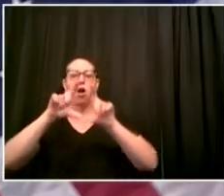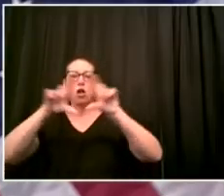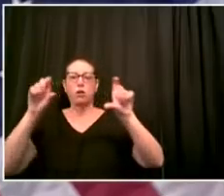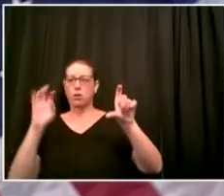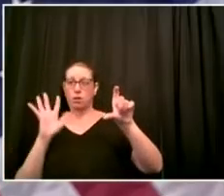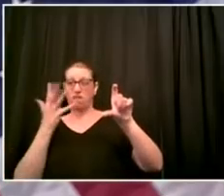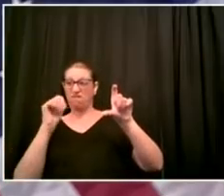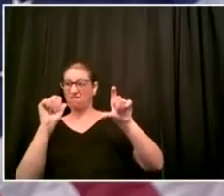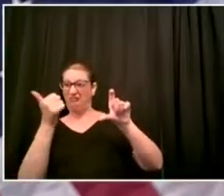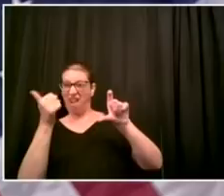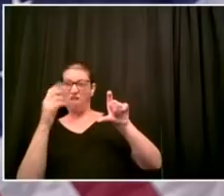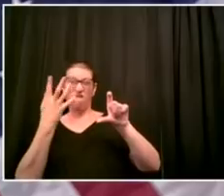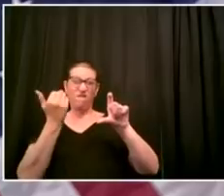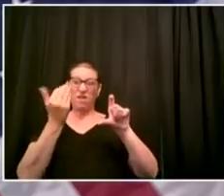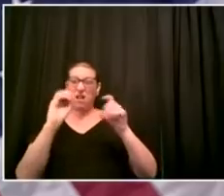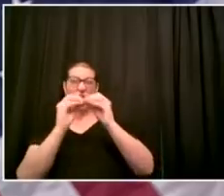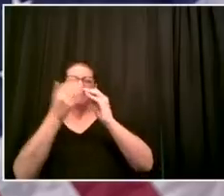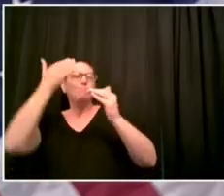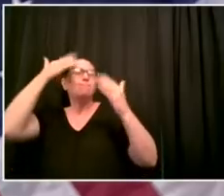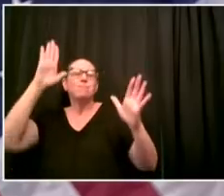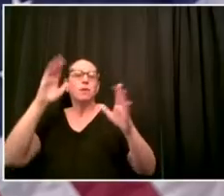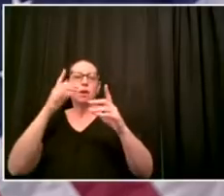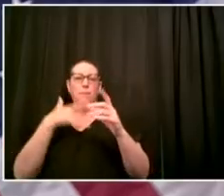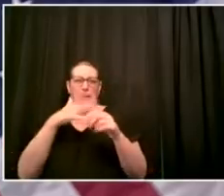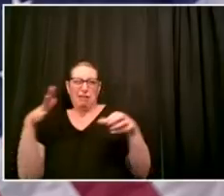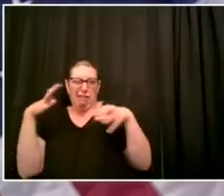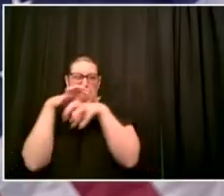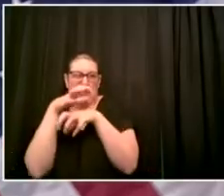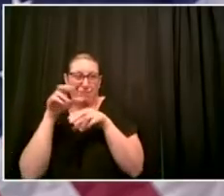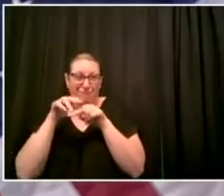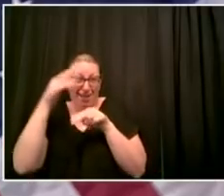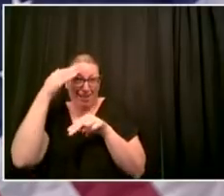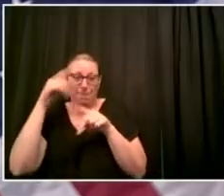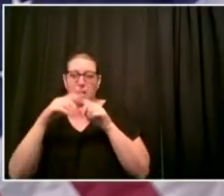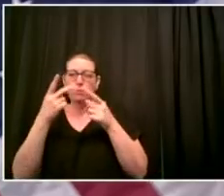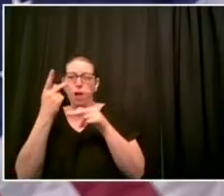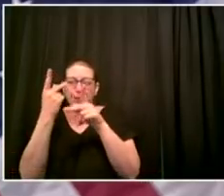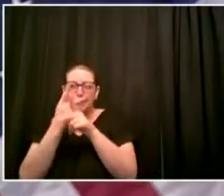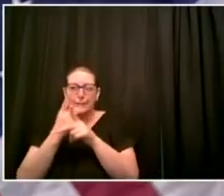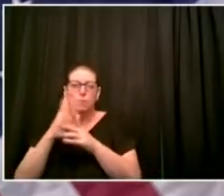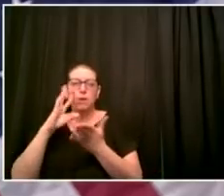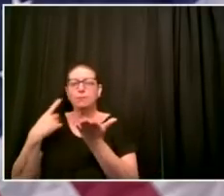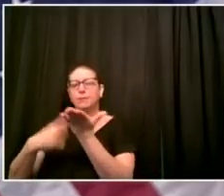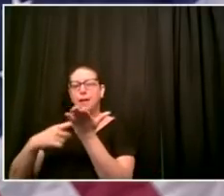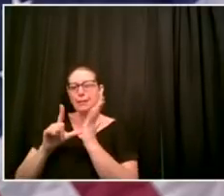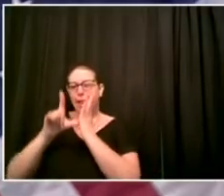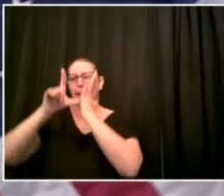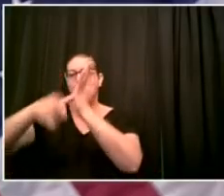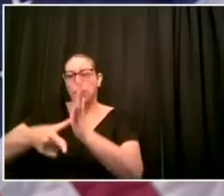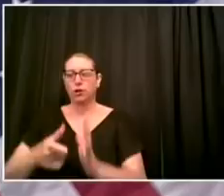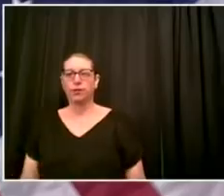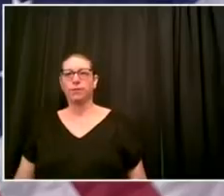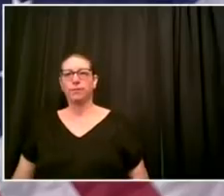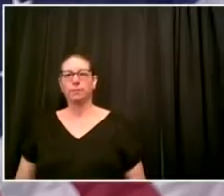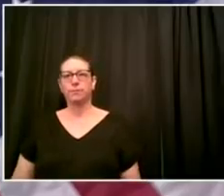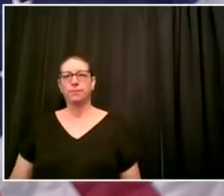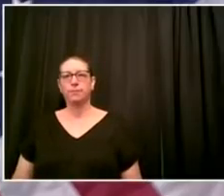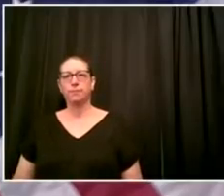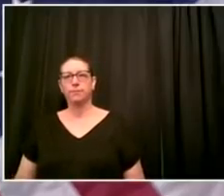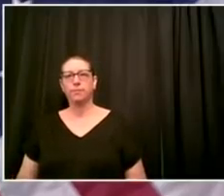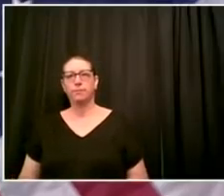right now, and I'm hopeful we can strike the right balance. Next is Abu from Bangla Patrika. Abu.